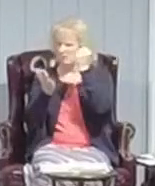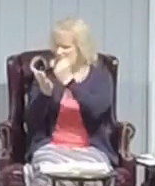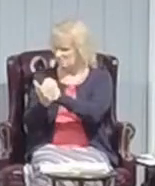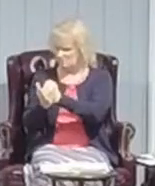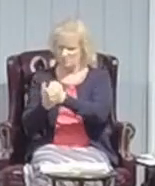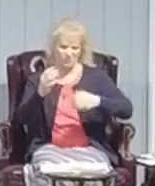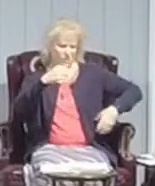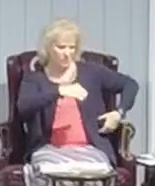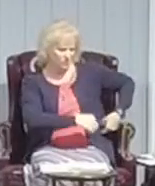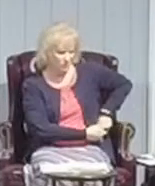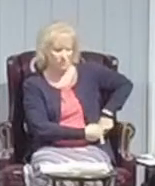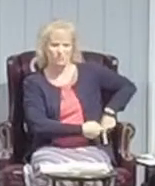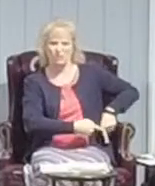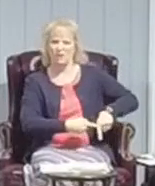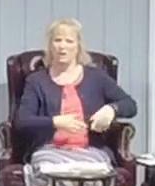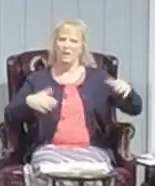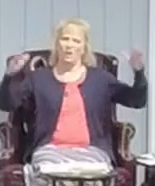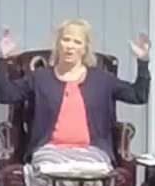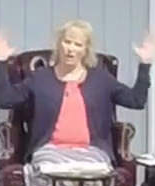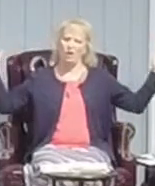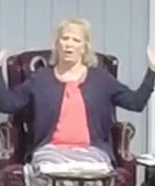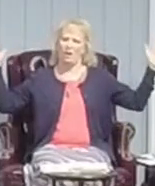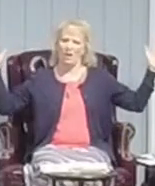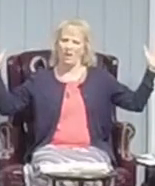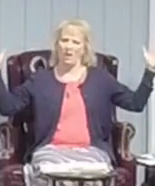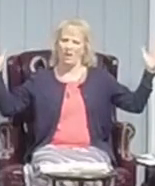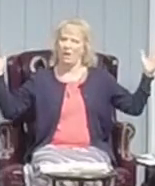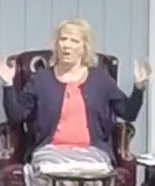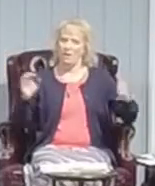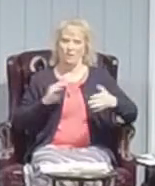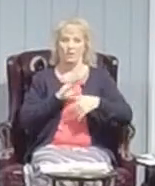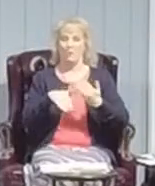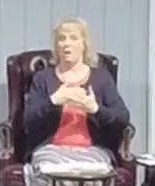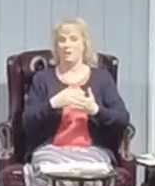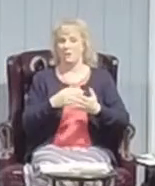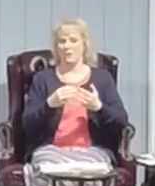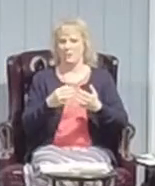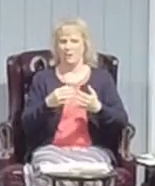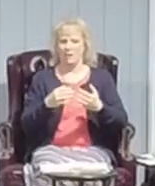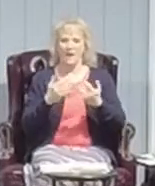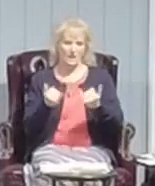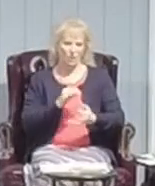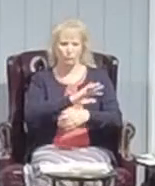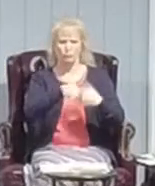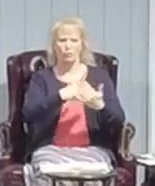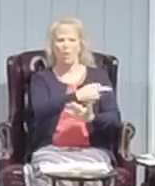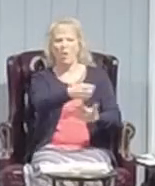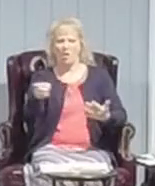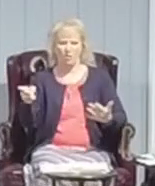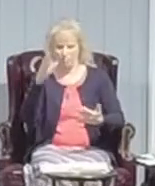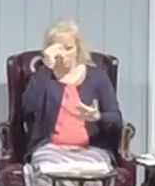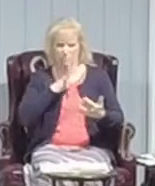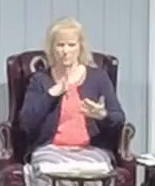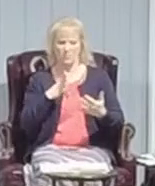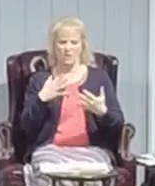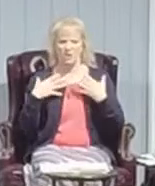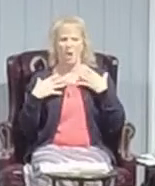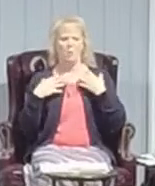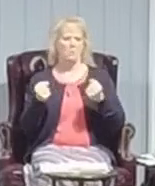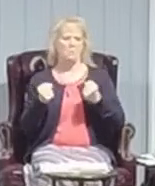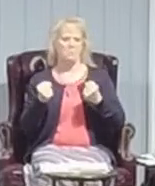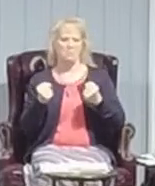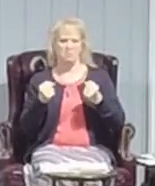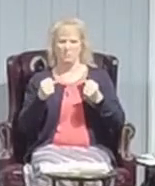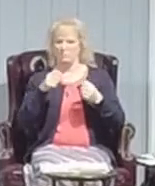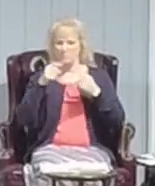pierced, and so he's nailed to the cross. And so these brave men, now that he's nailed to the cross, they're saying, they're thinking in their